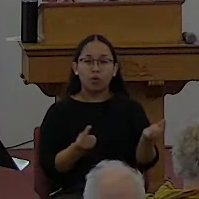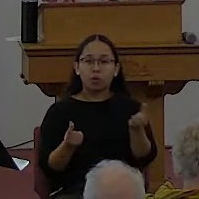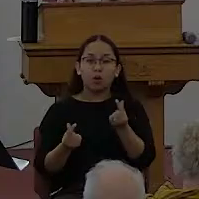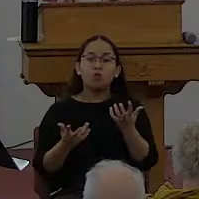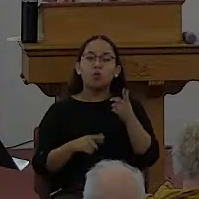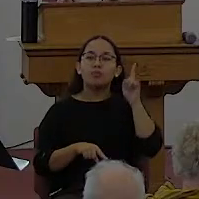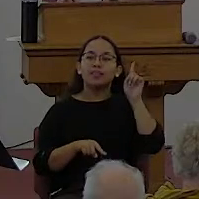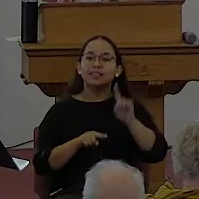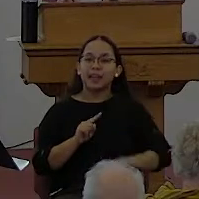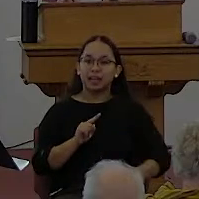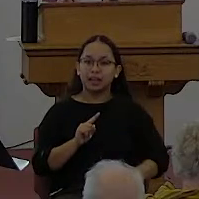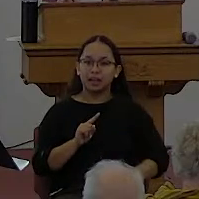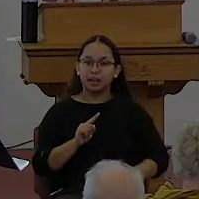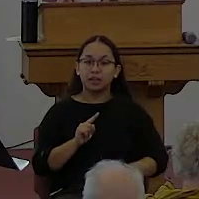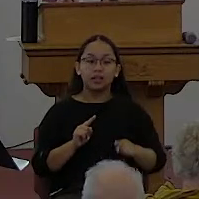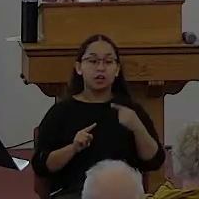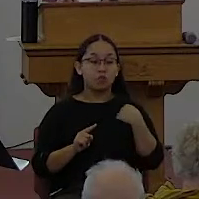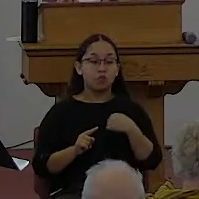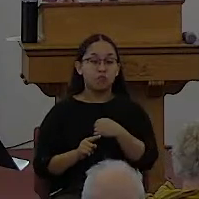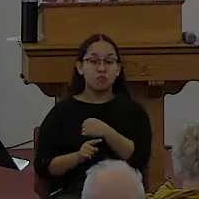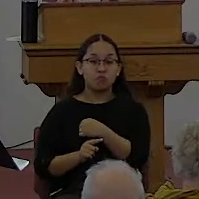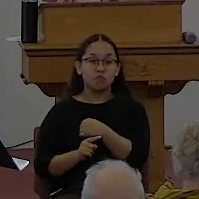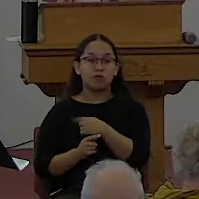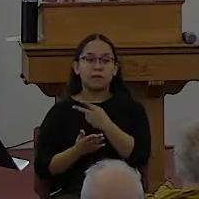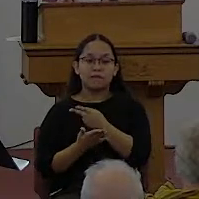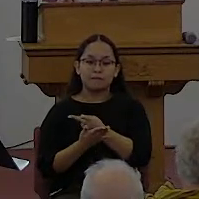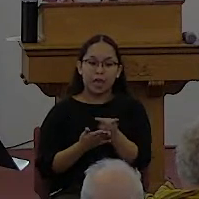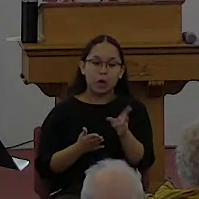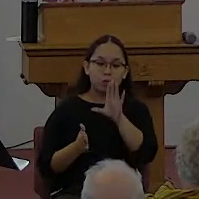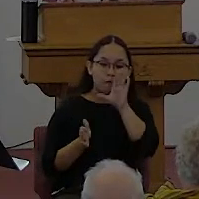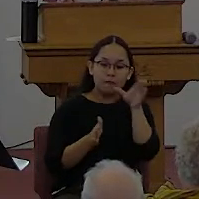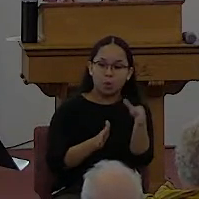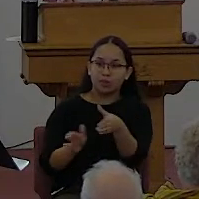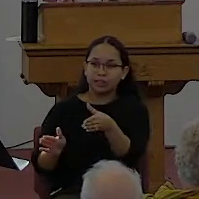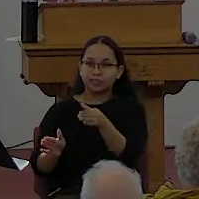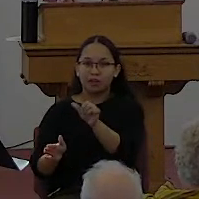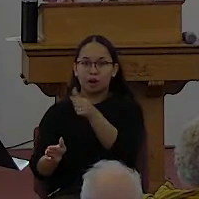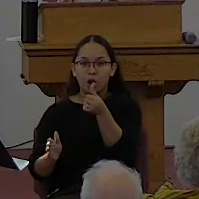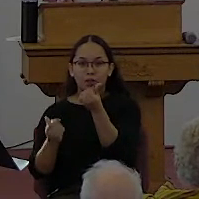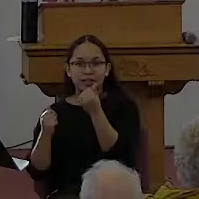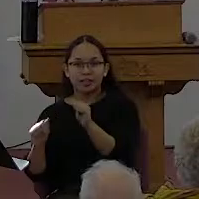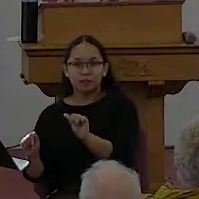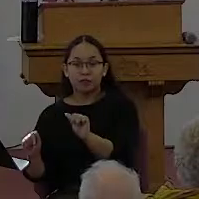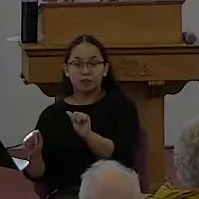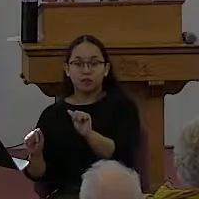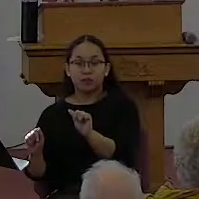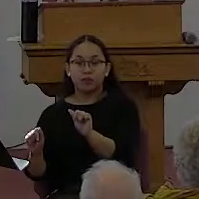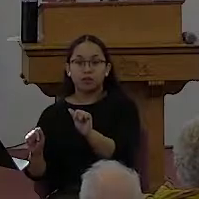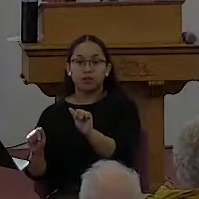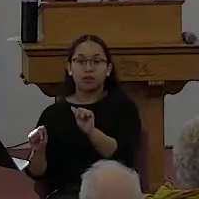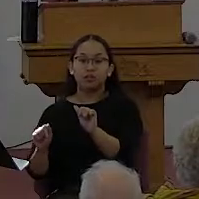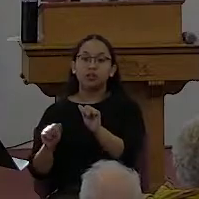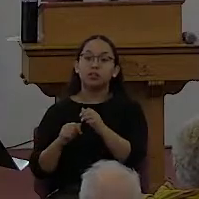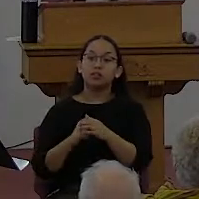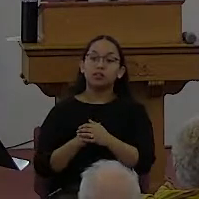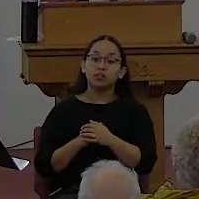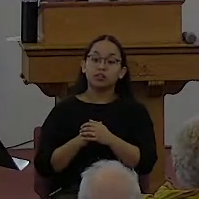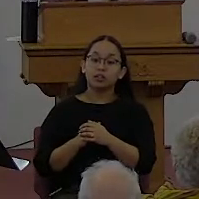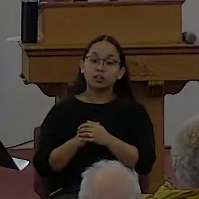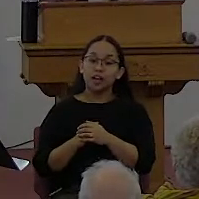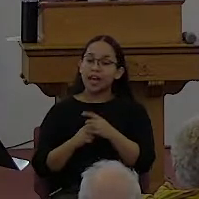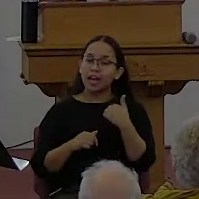and how often we fail to optimize our efforts and thereby achieve the significant goals that do